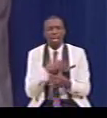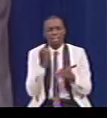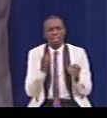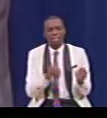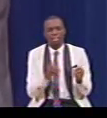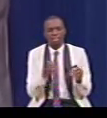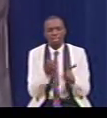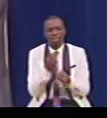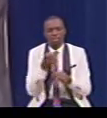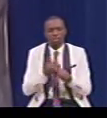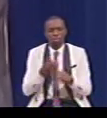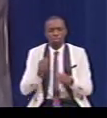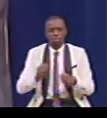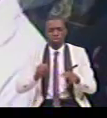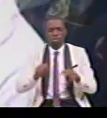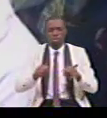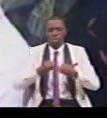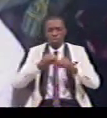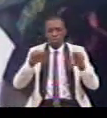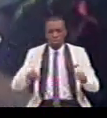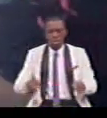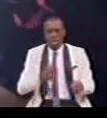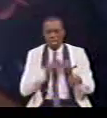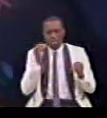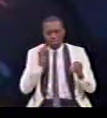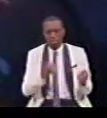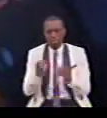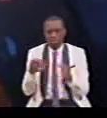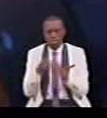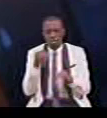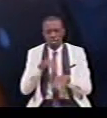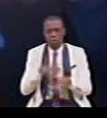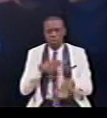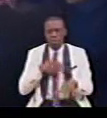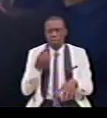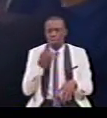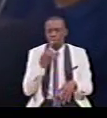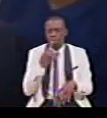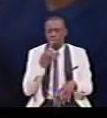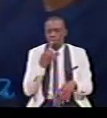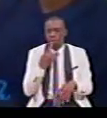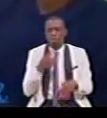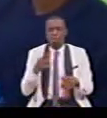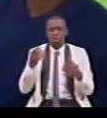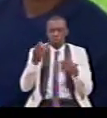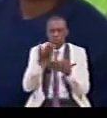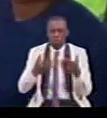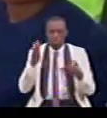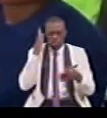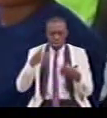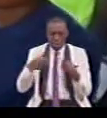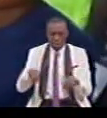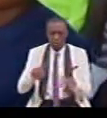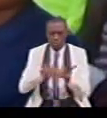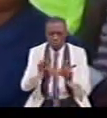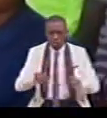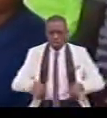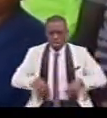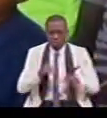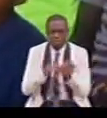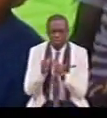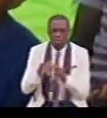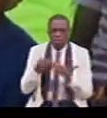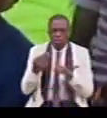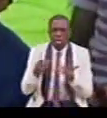my mouth something will happen today a fire that burns every impurity will be taken away